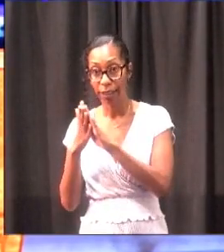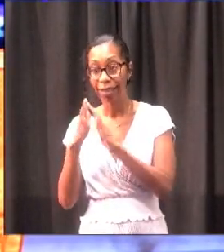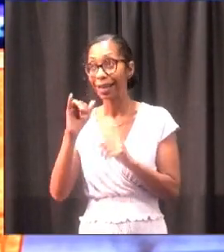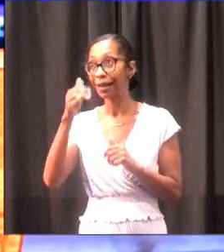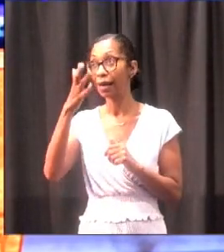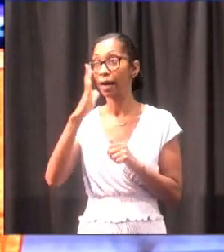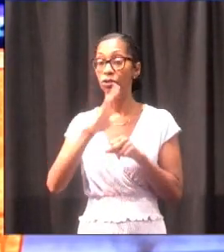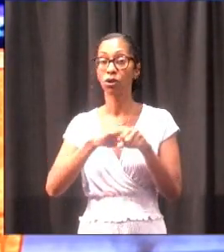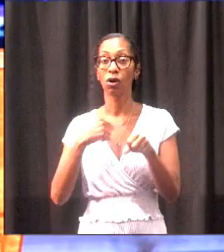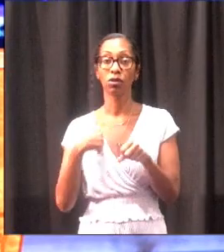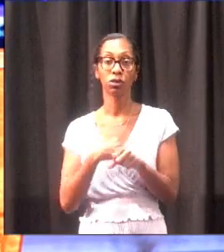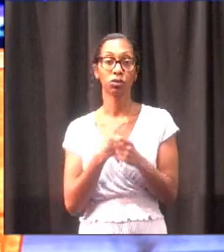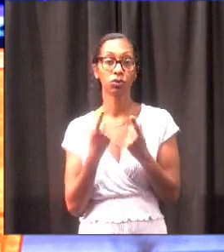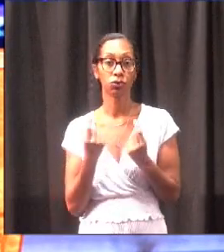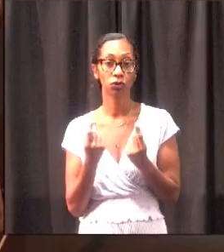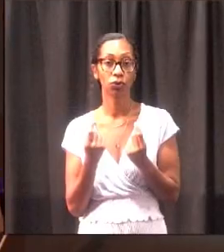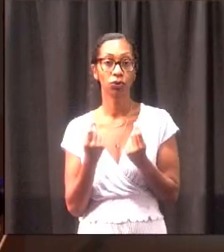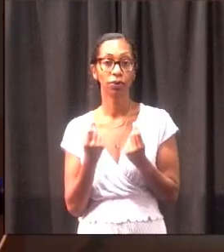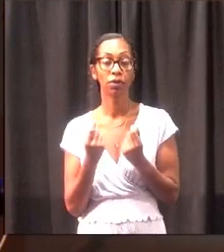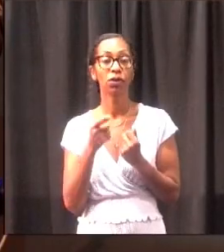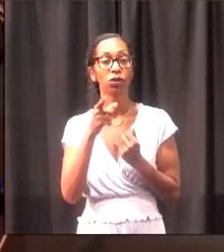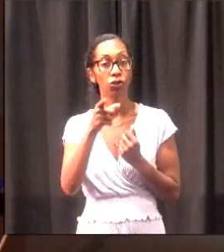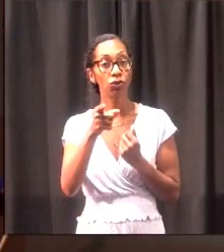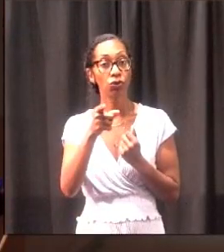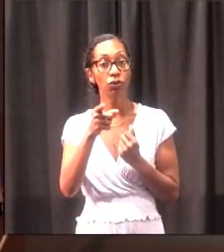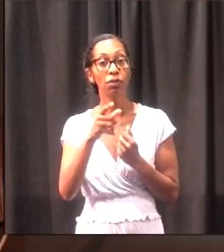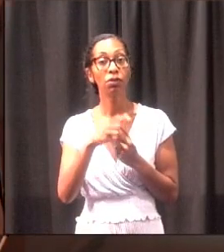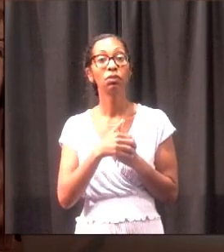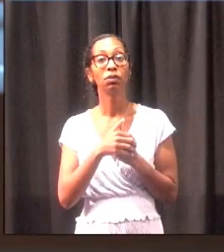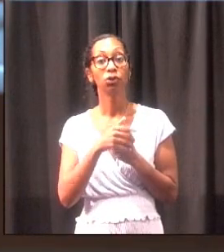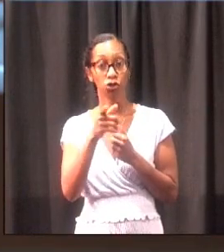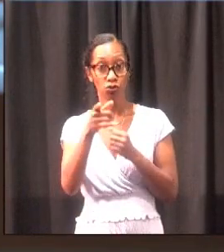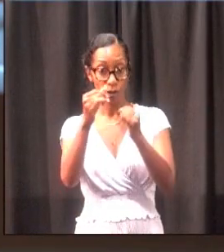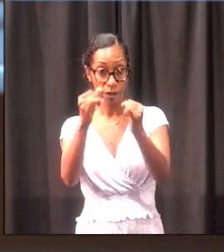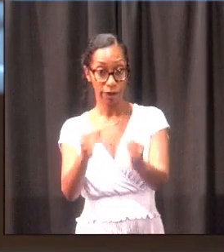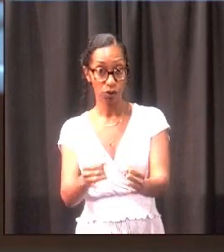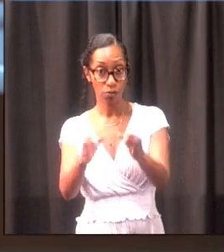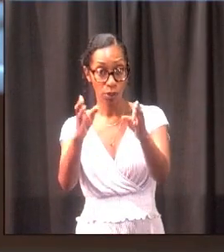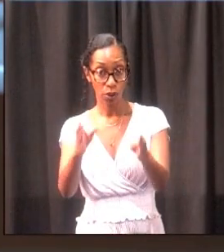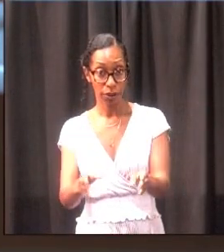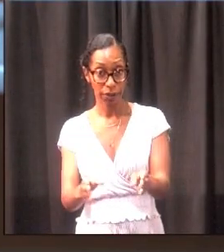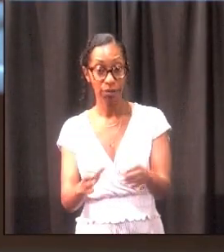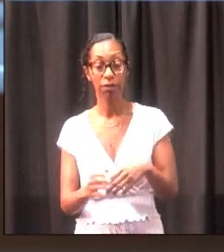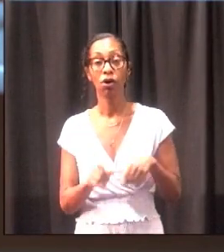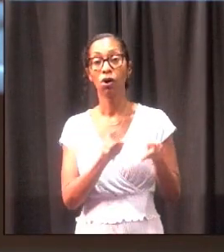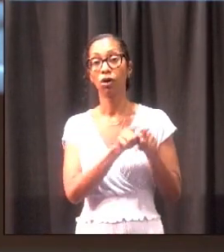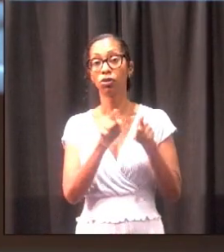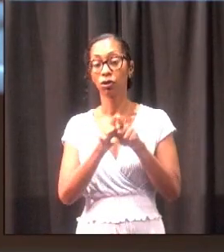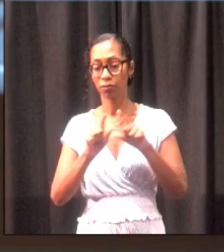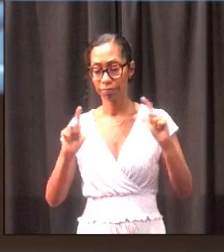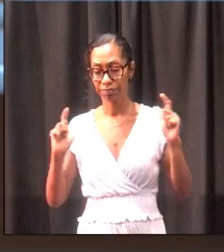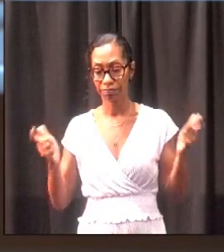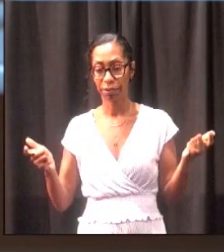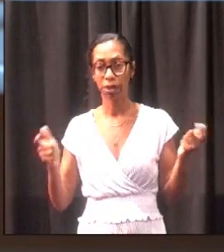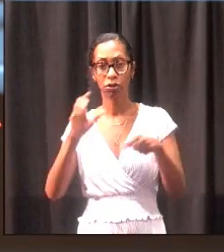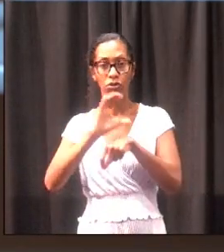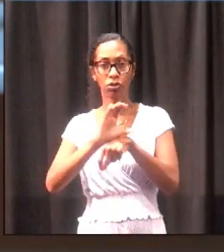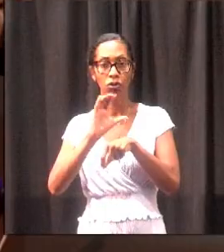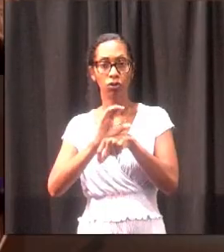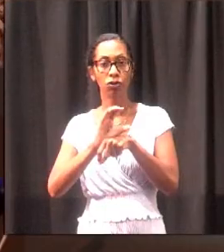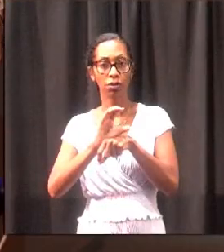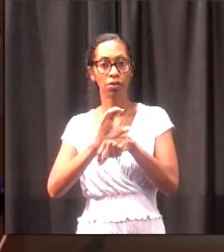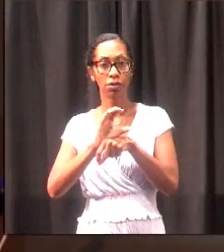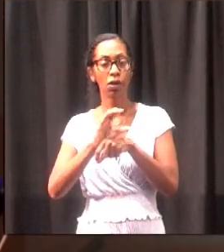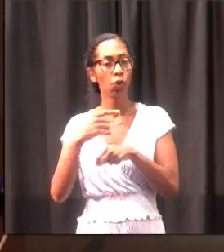So therefore, listen now, as an individual church, because you are the church, and as the corporate church, we lack nothing,